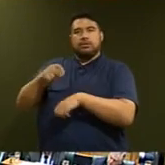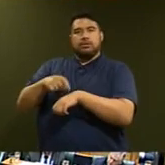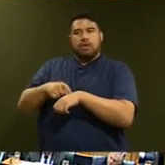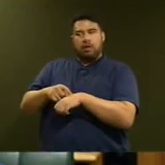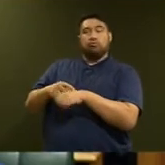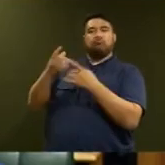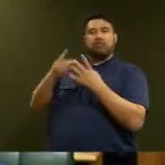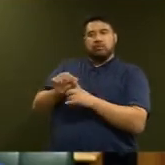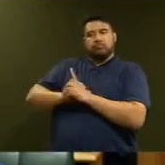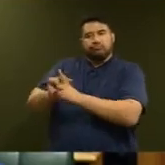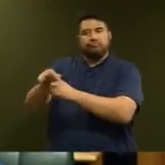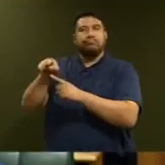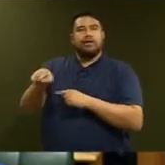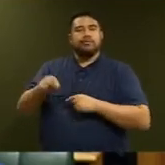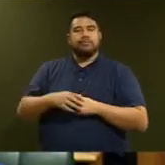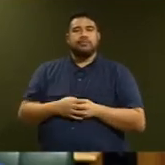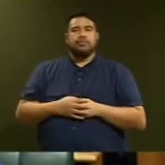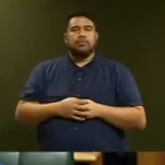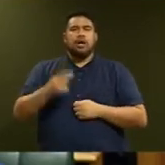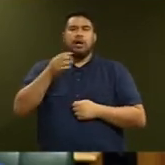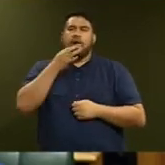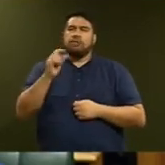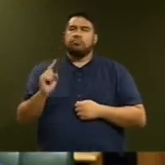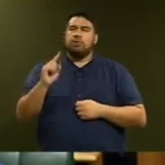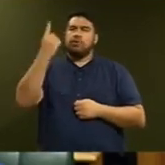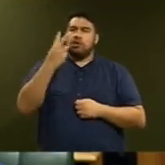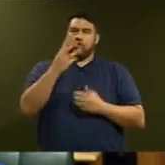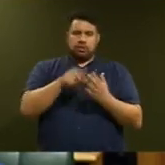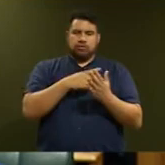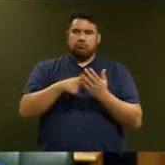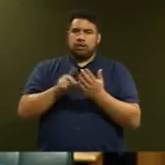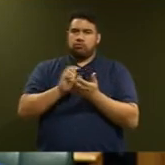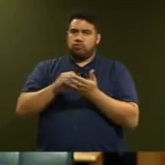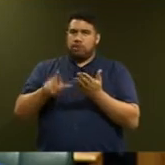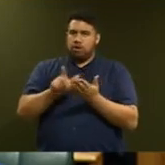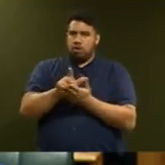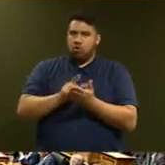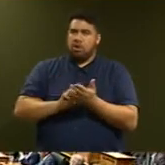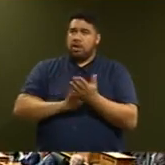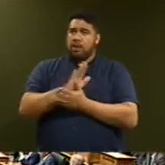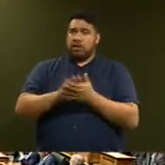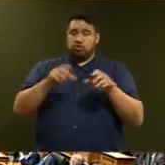Is the Prime Minister's position that the three strikes repeal law is not off the table for all time?